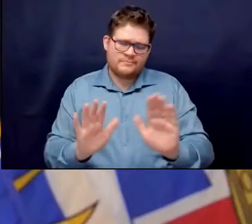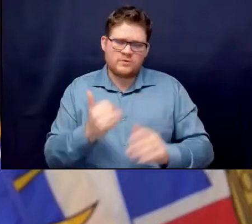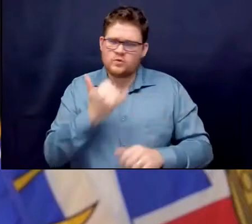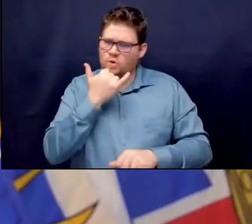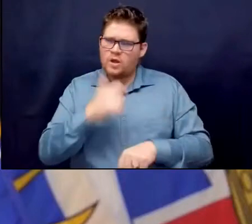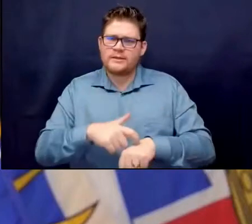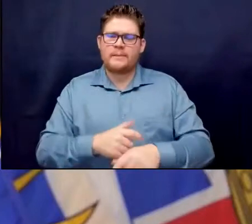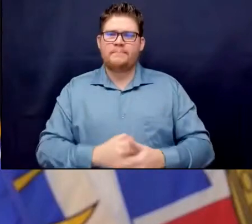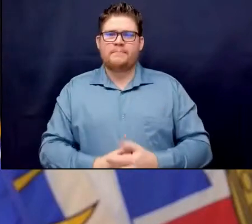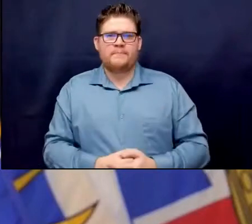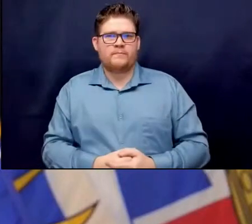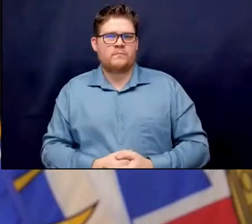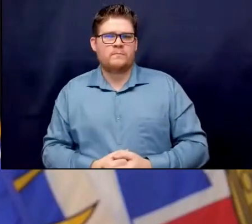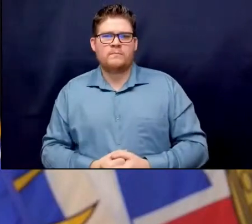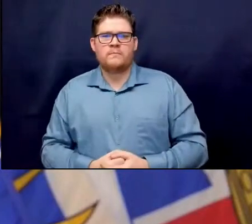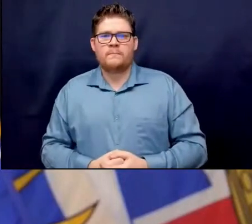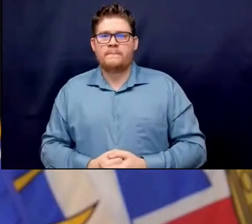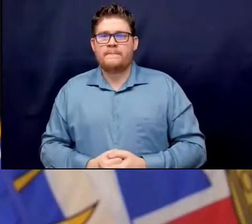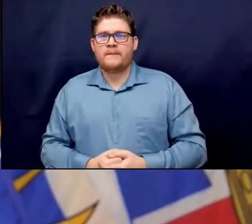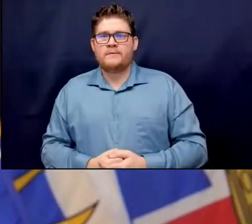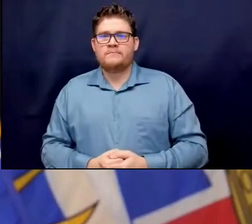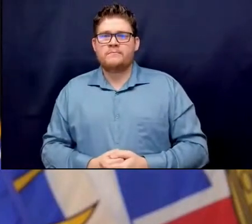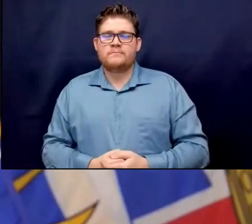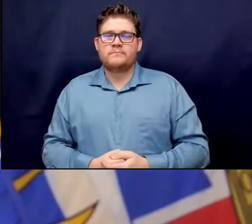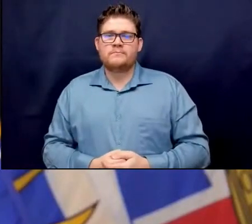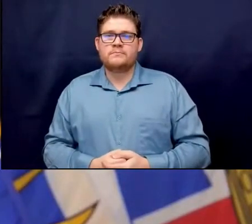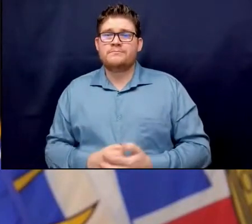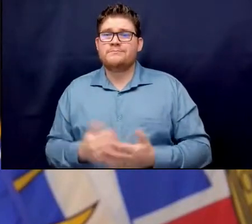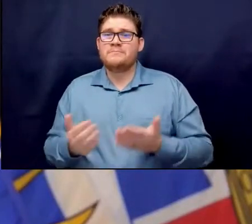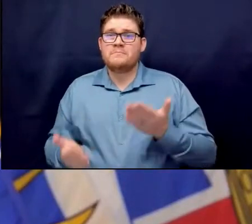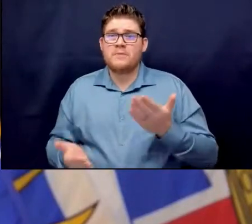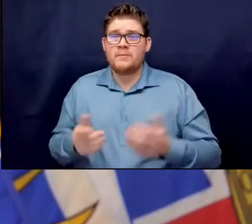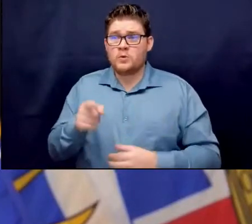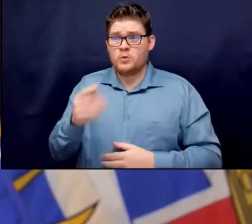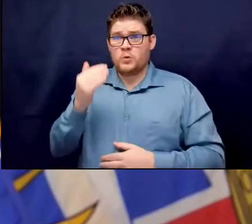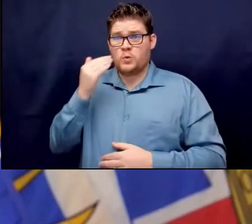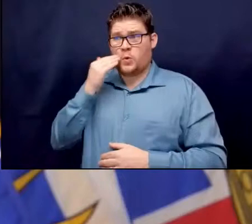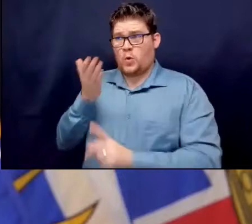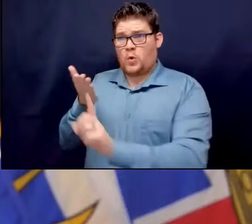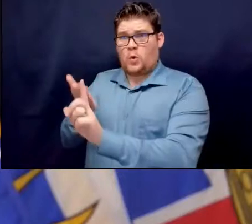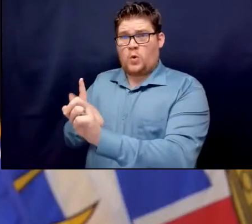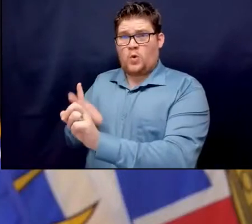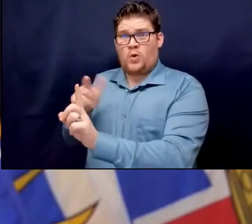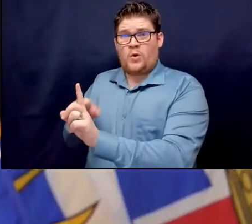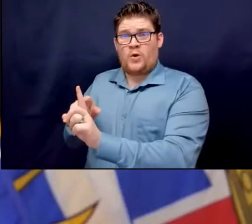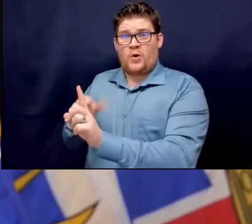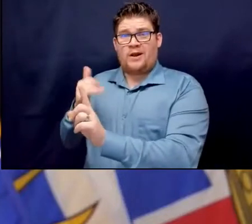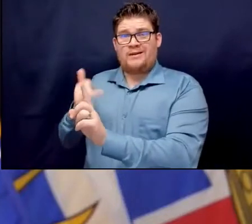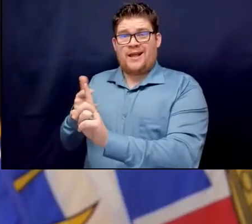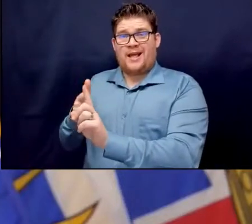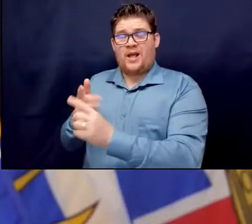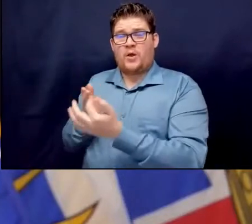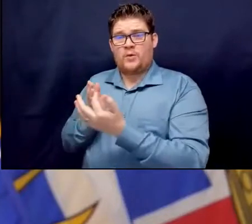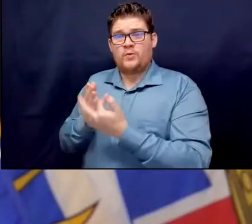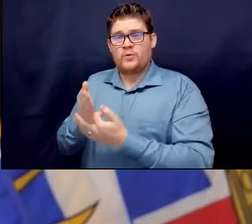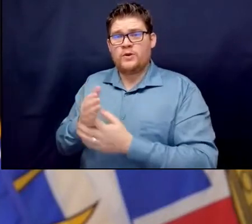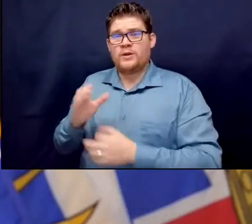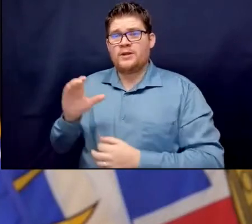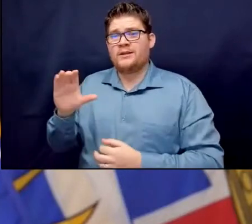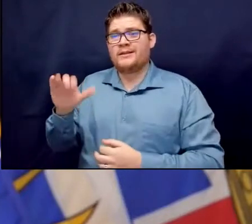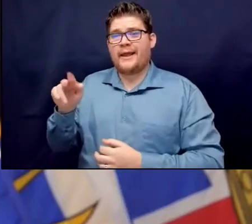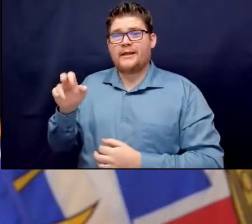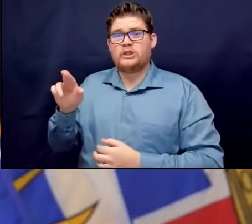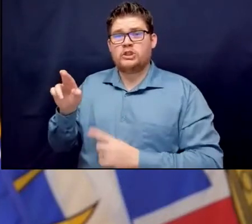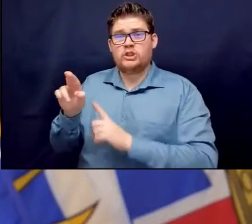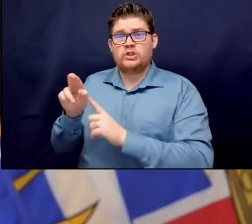If you're somebody who's going through cancer treatments, we know that you've always have to take precautions, COVID or not. Prior